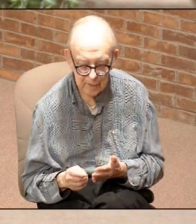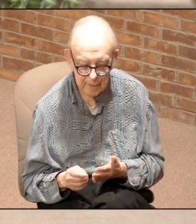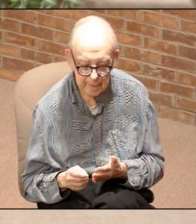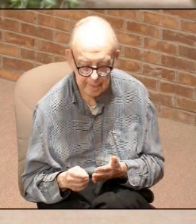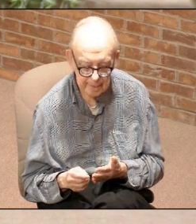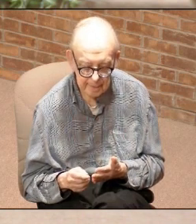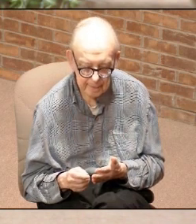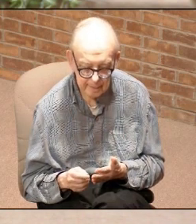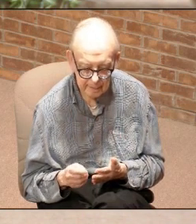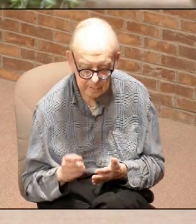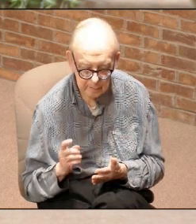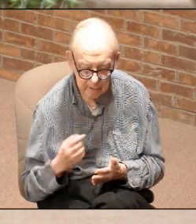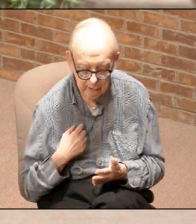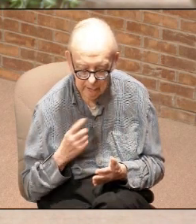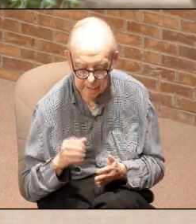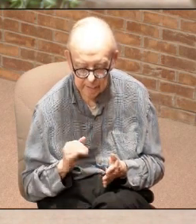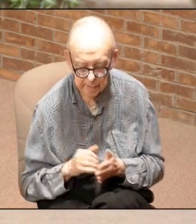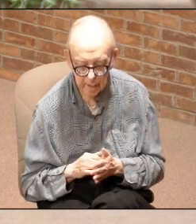because i need that